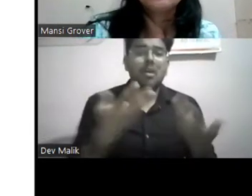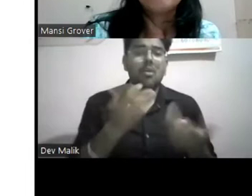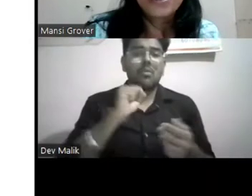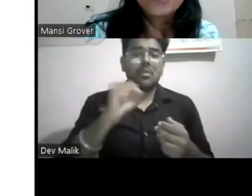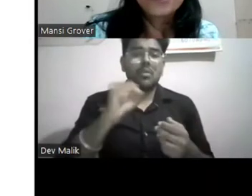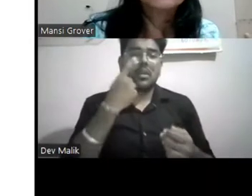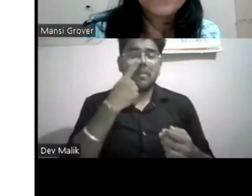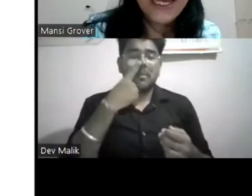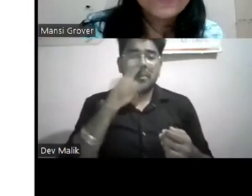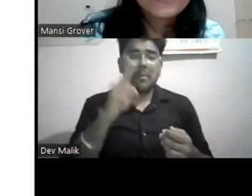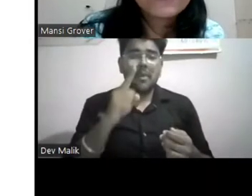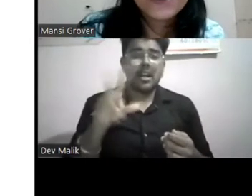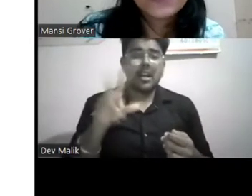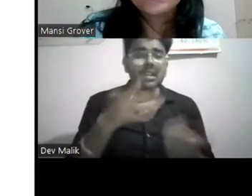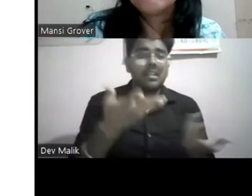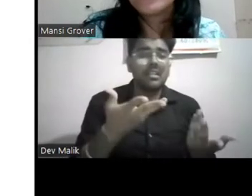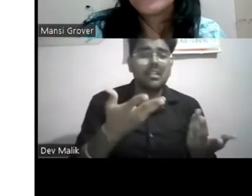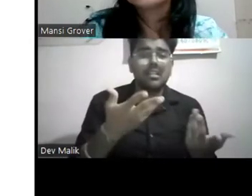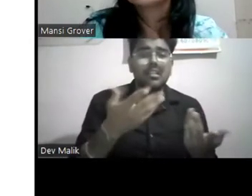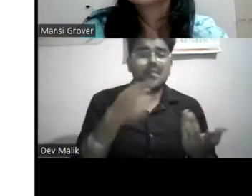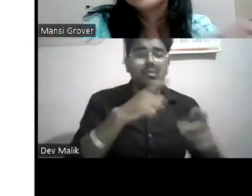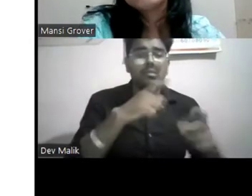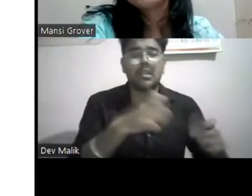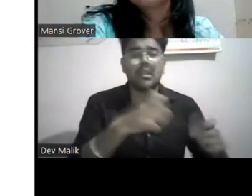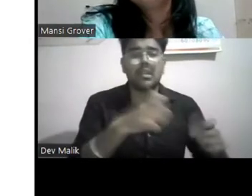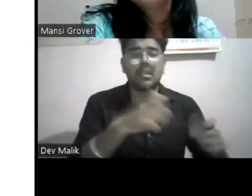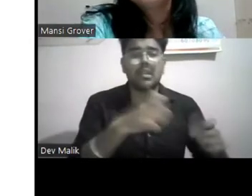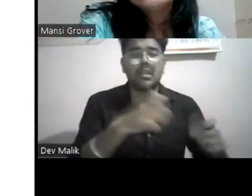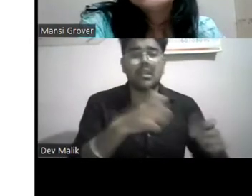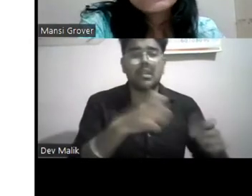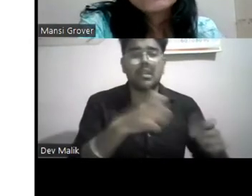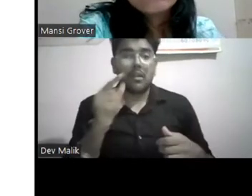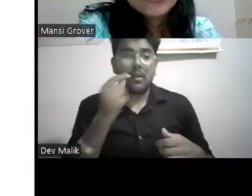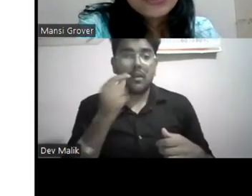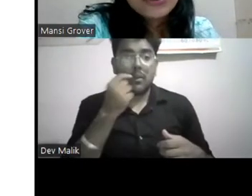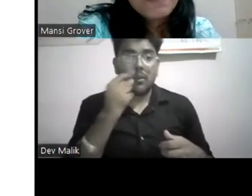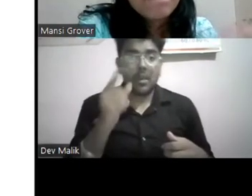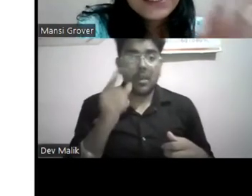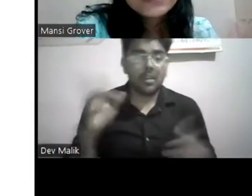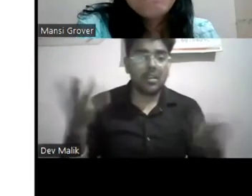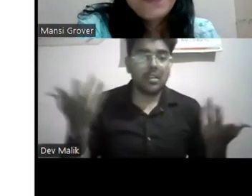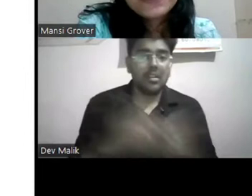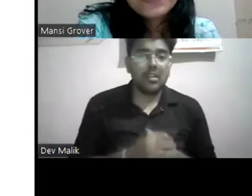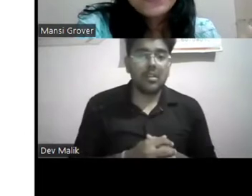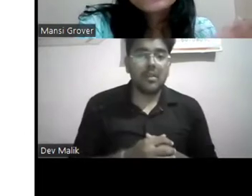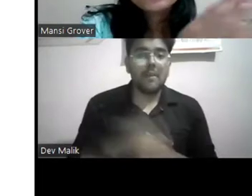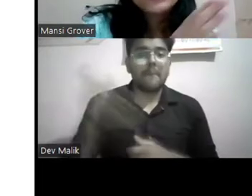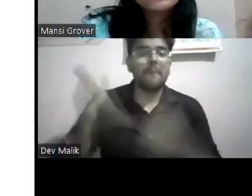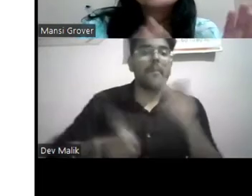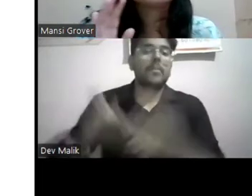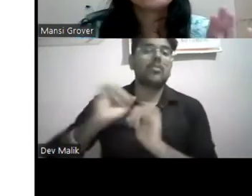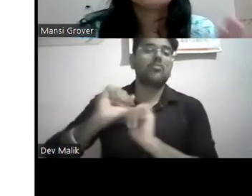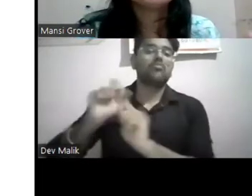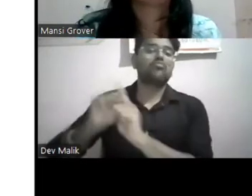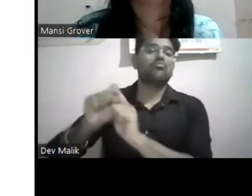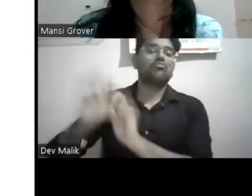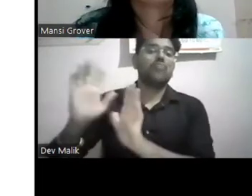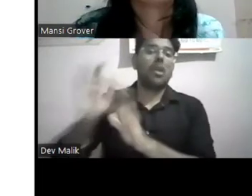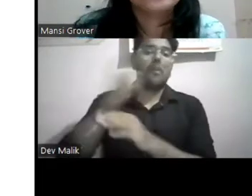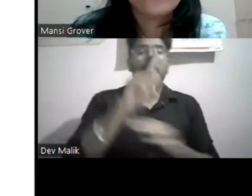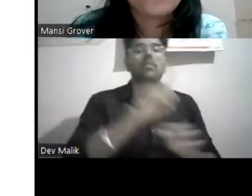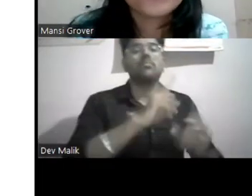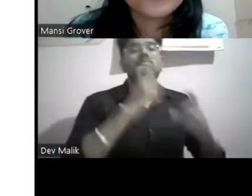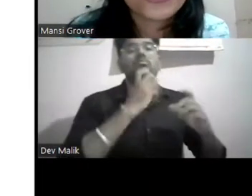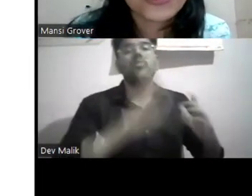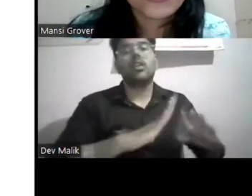you know, a part of the private space, and fathers would, you know, take, you know, the public space. So there is always that